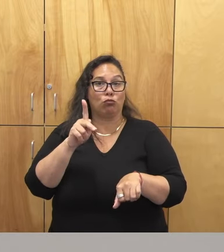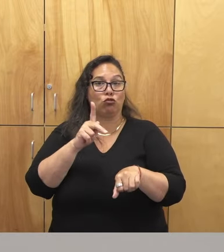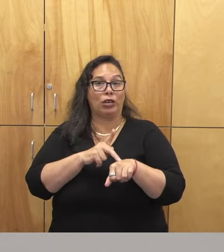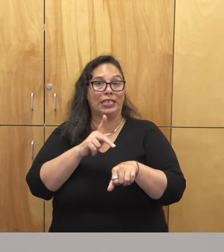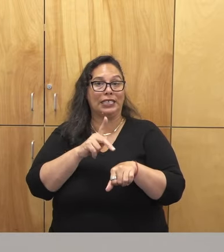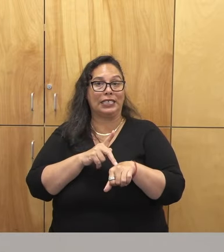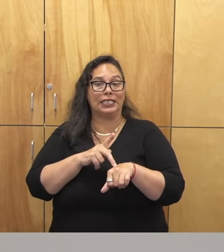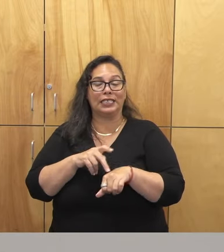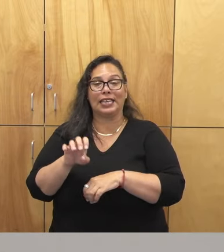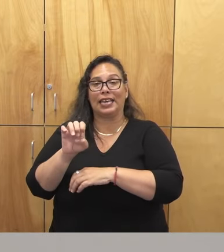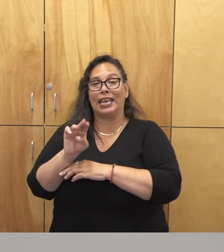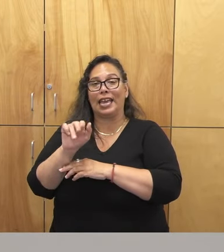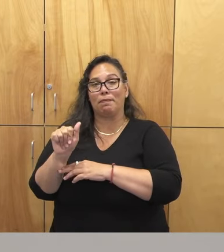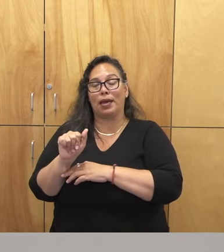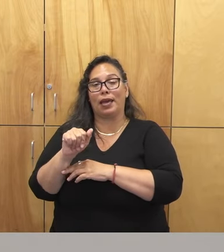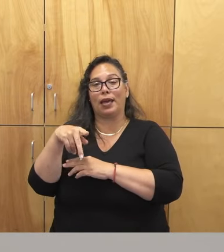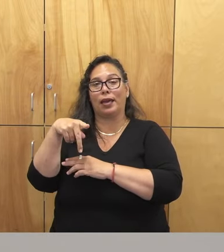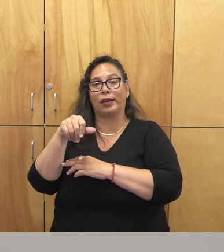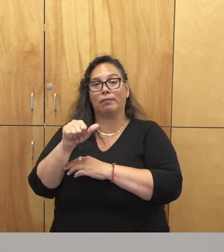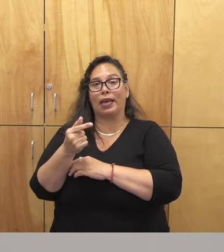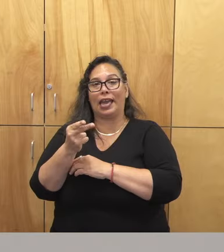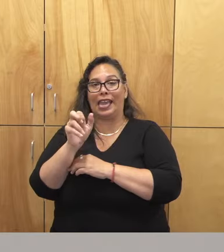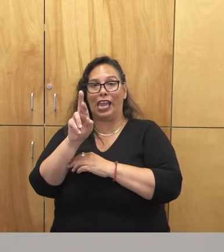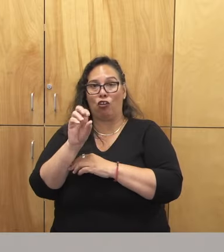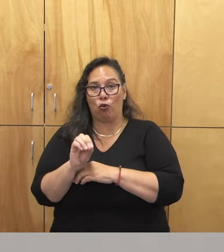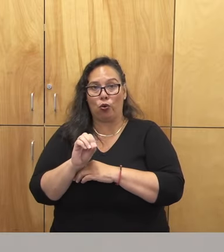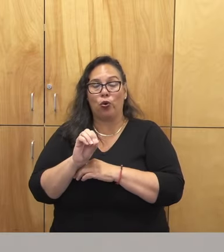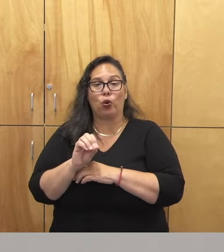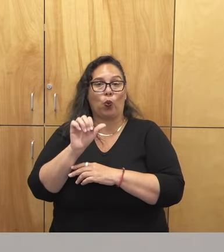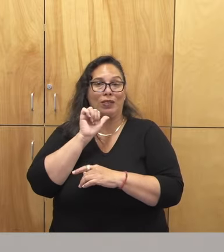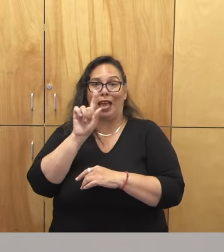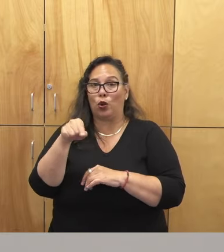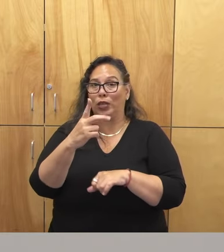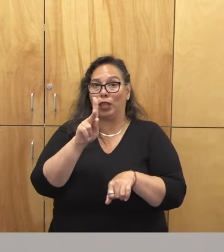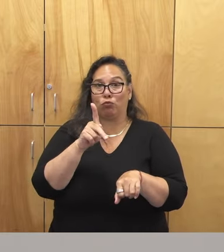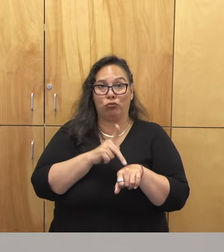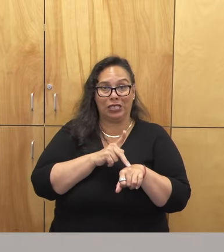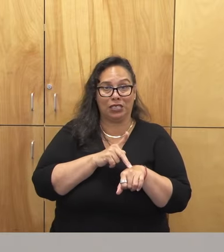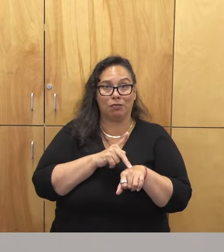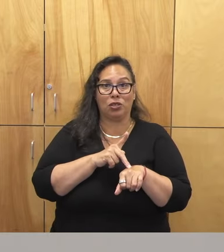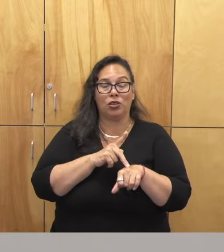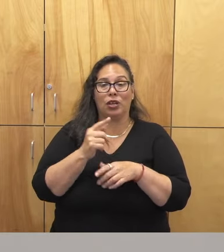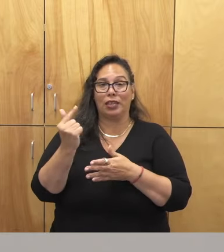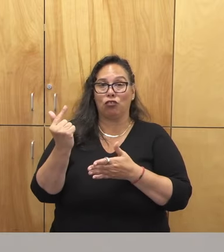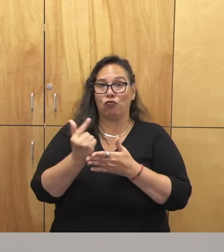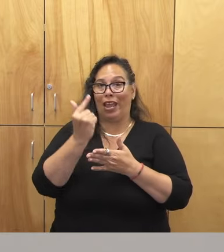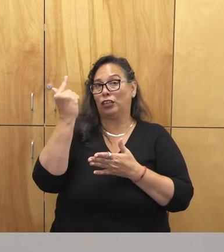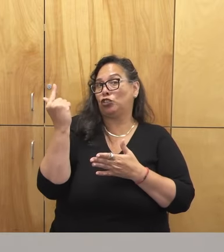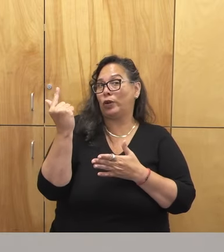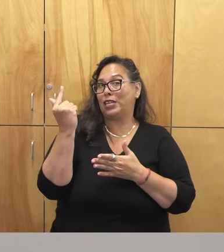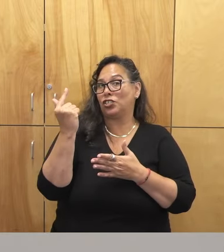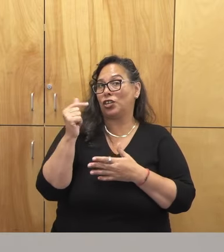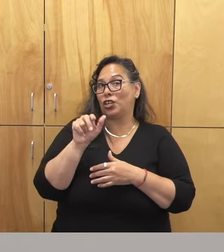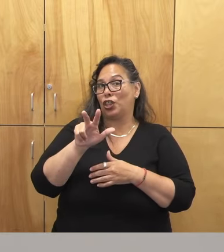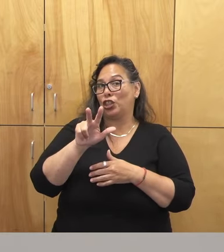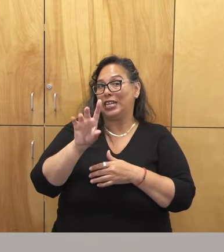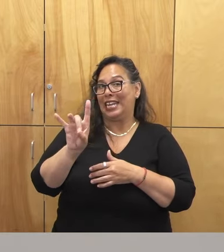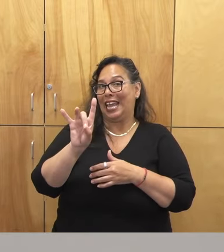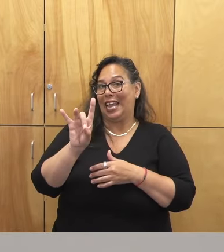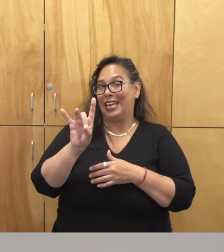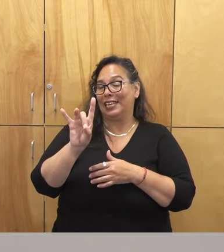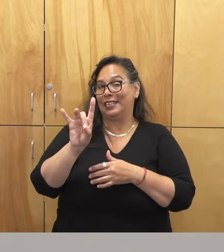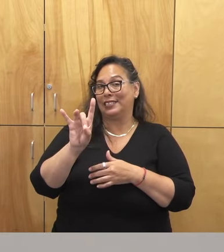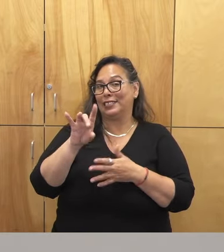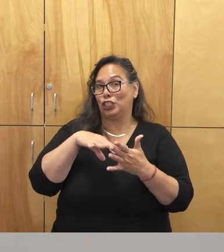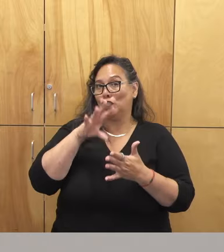Emma Piguero, was not only the principal at the graduation of 38